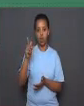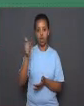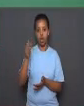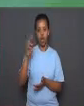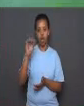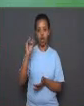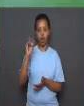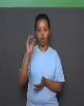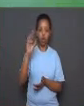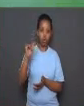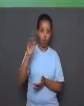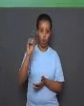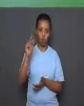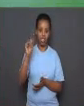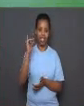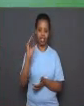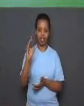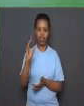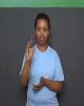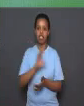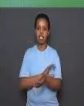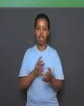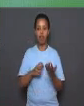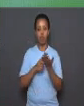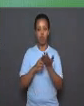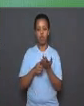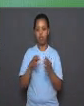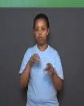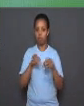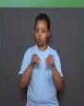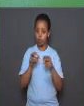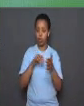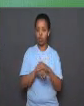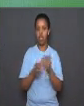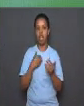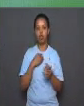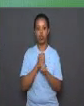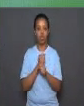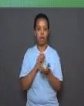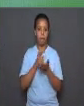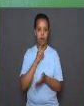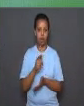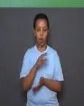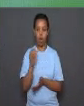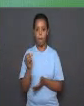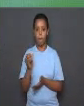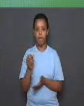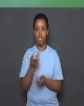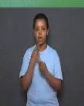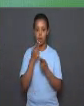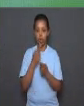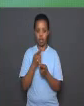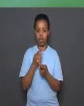movement. The protein myosin works together with the protein